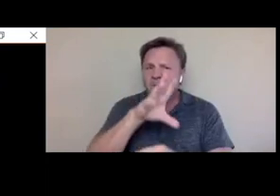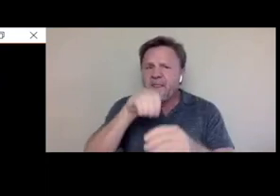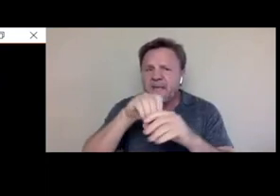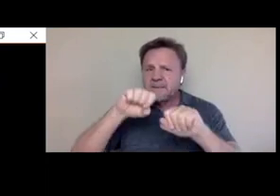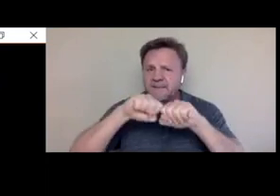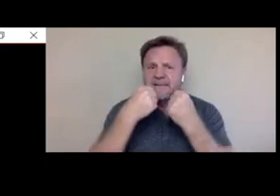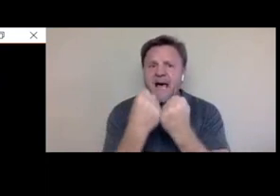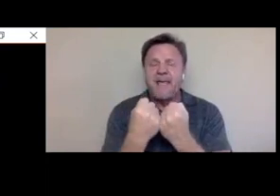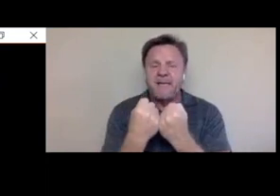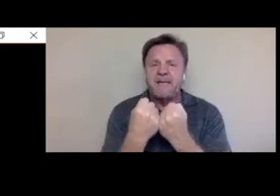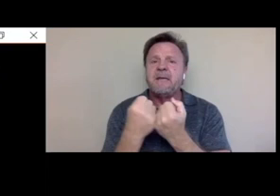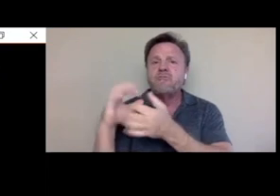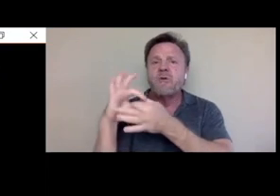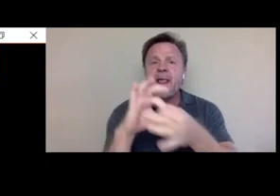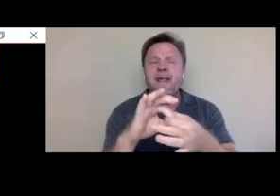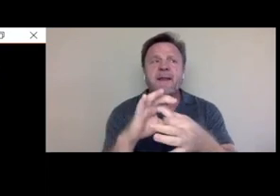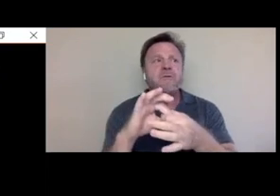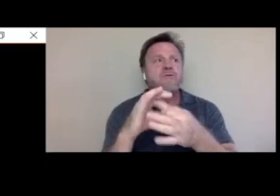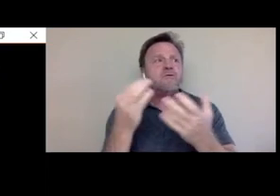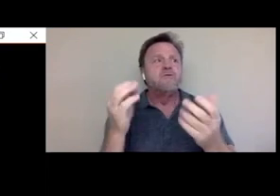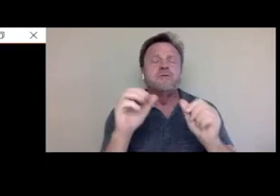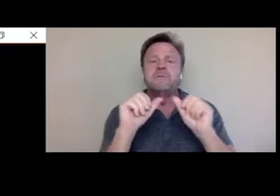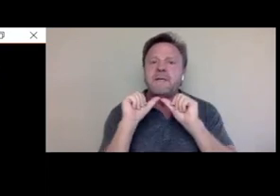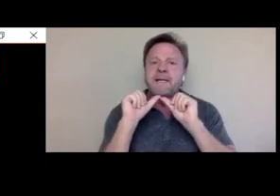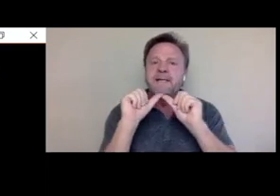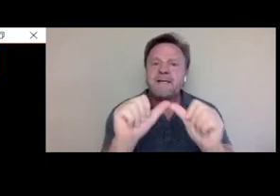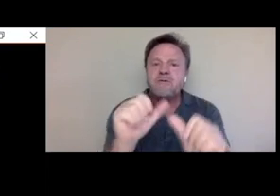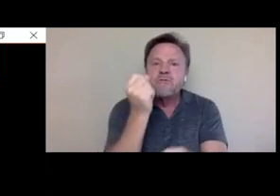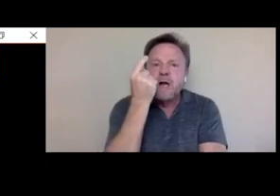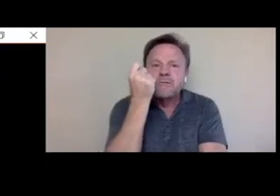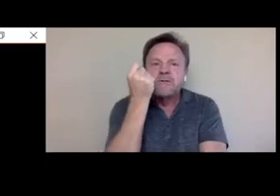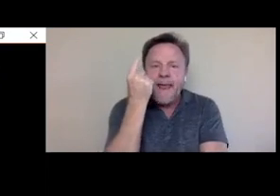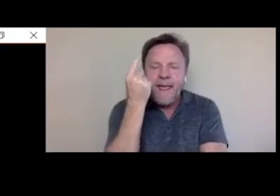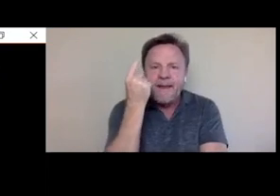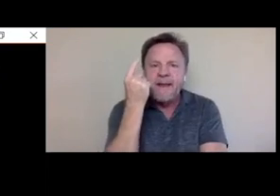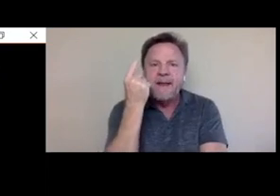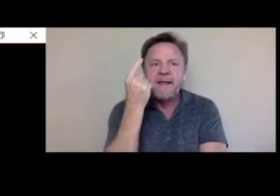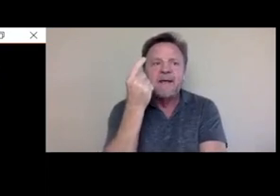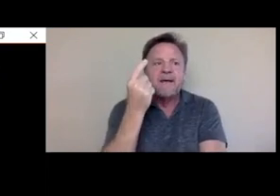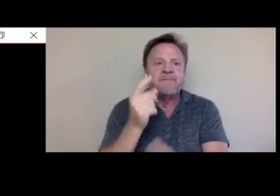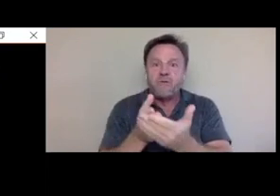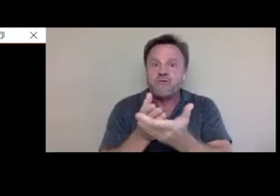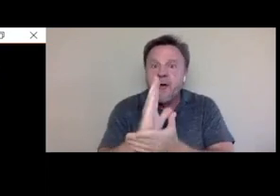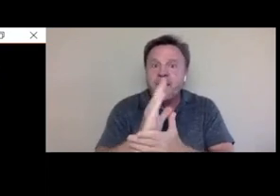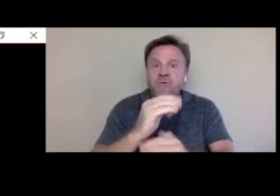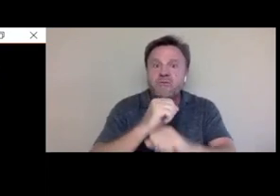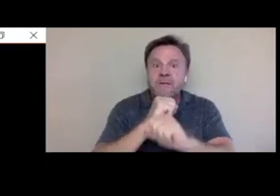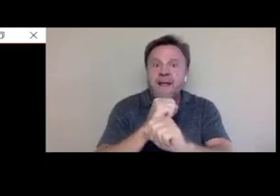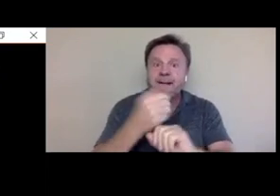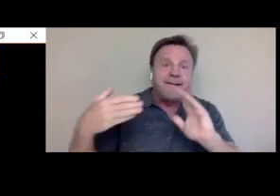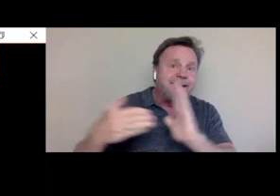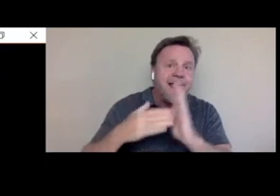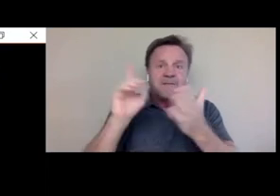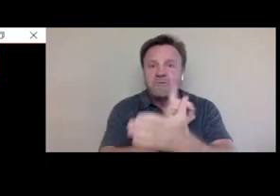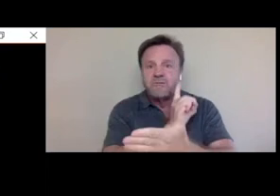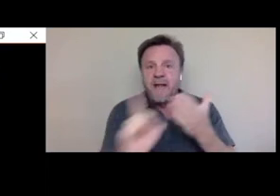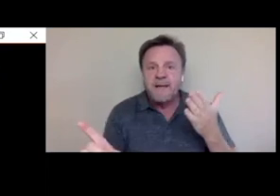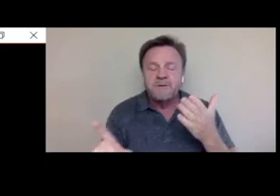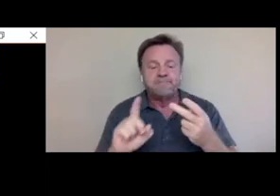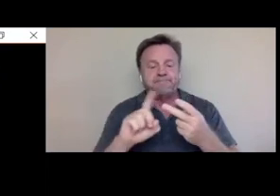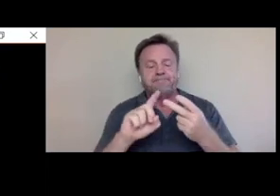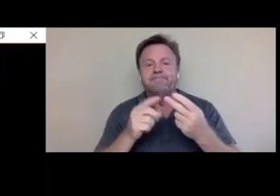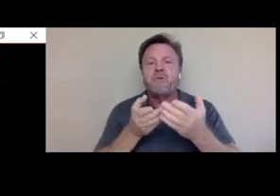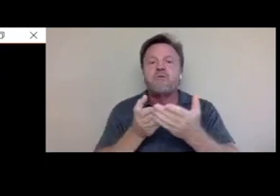society related to continued understanding of the right to protect against discrimination, the right